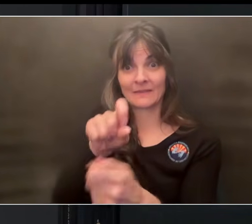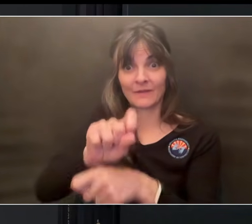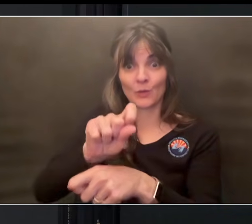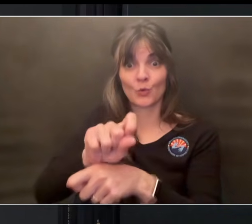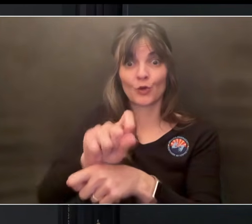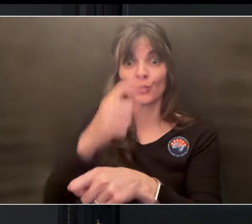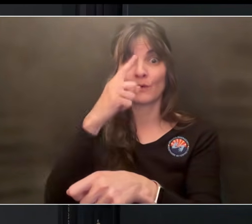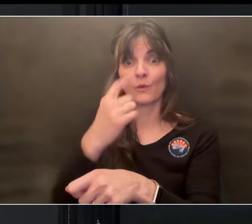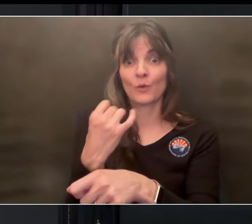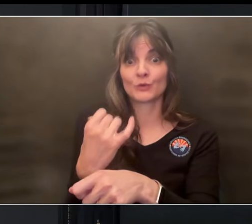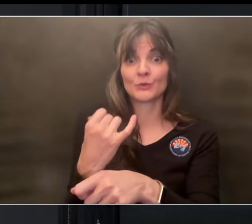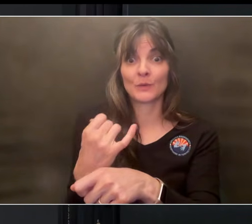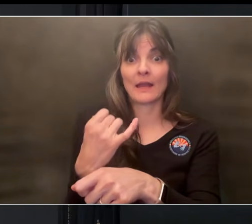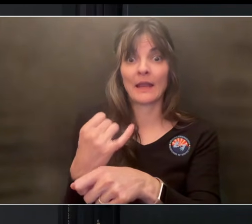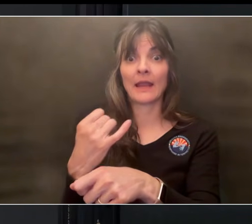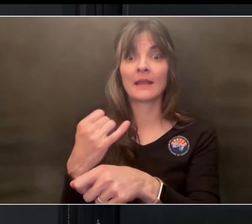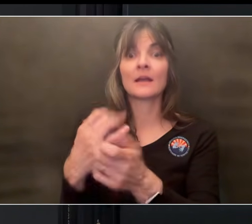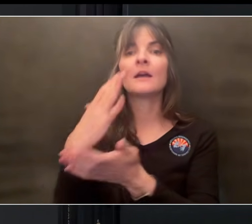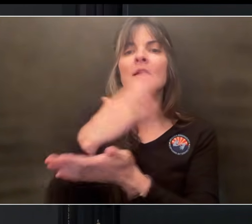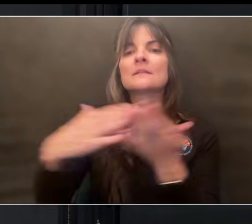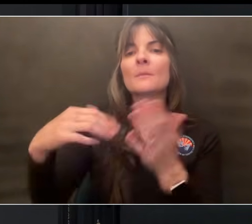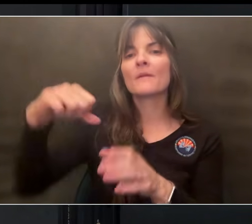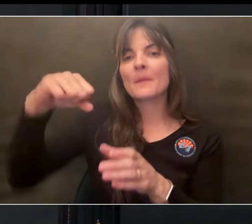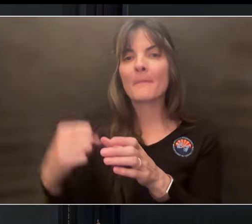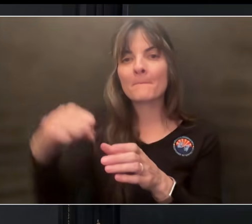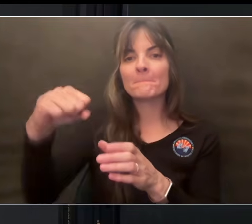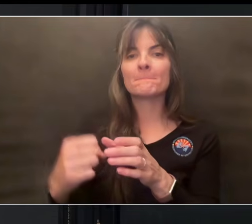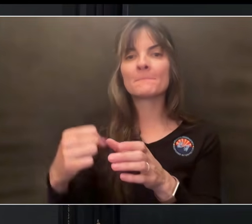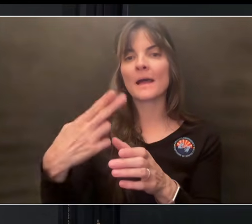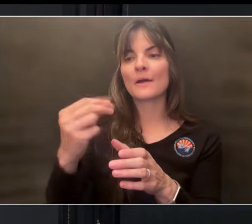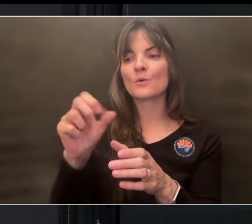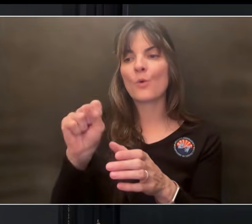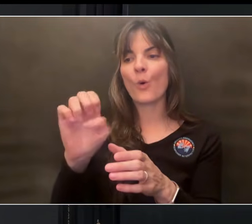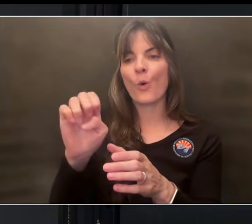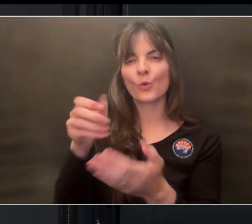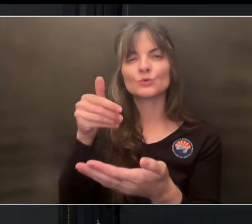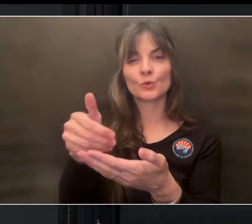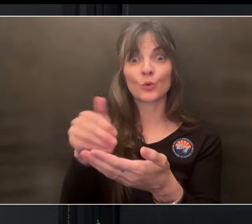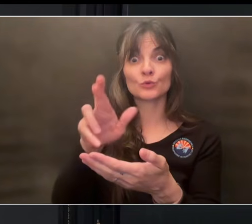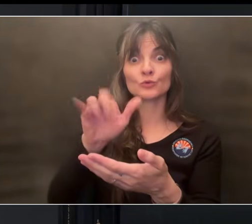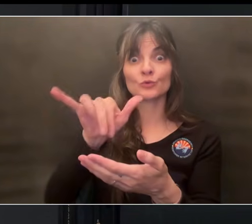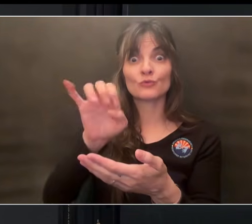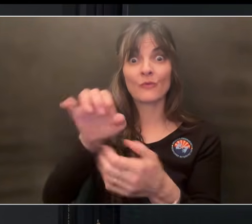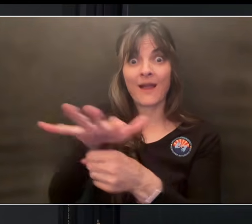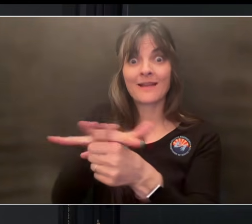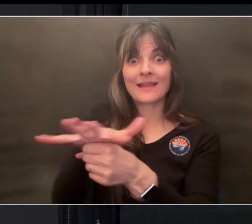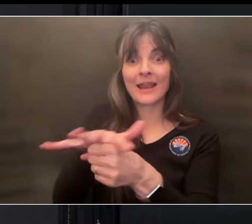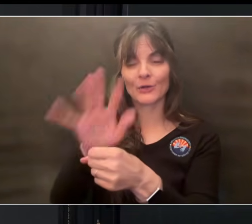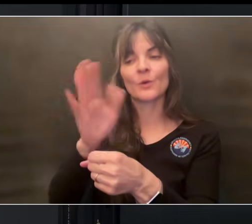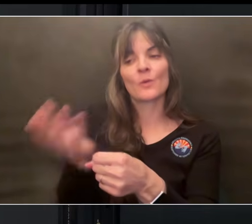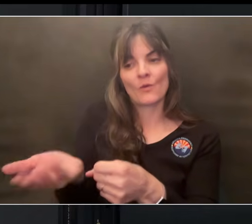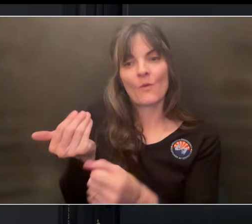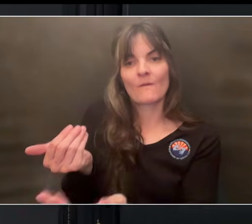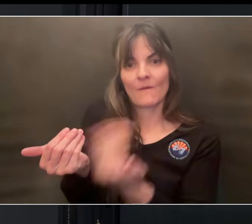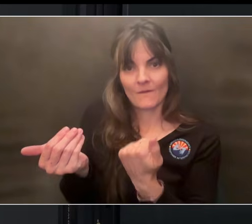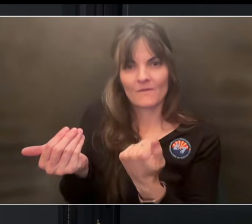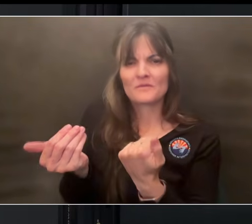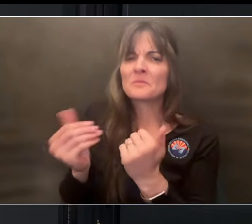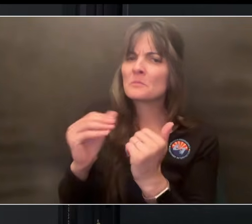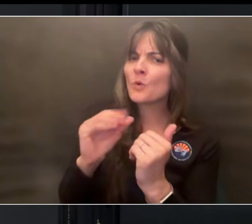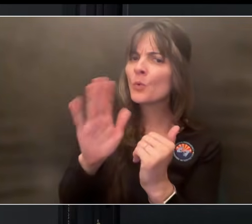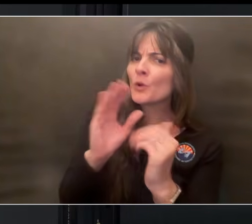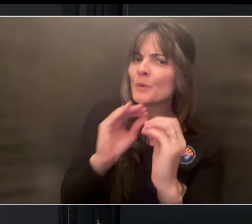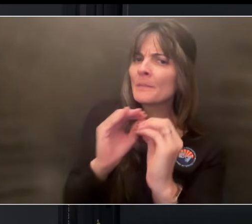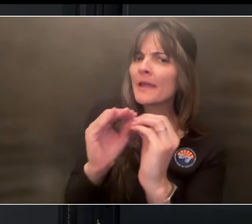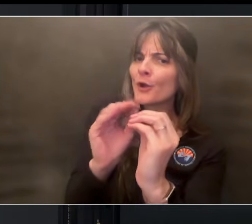today. They are going to be taking some of the pumps and hose out around Rye, as well as continuing with the suppression repair where